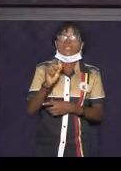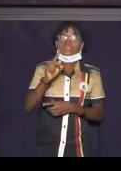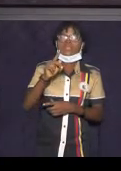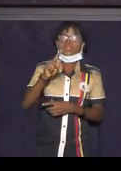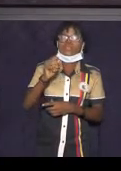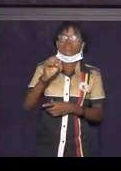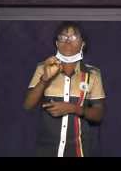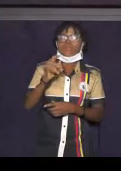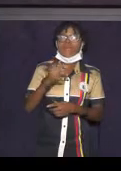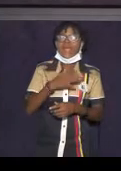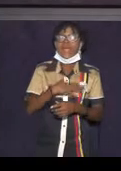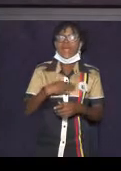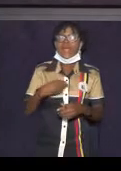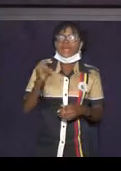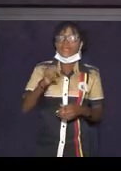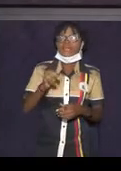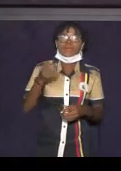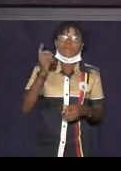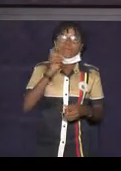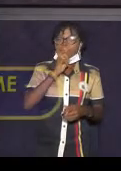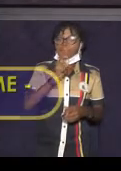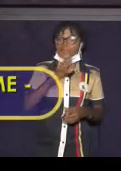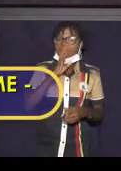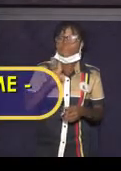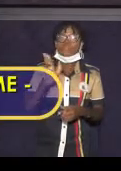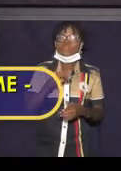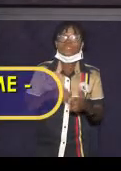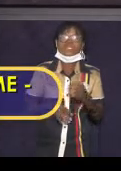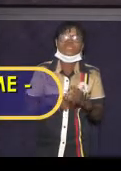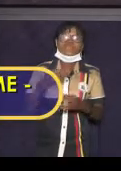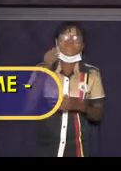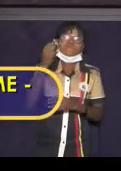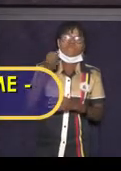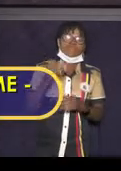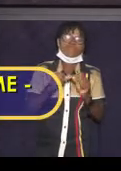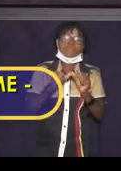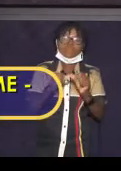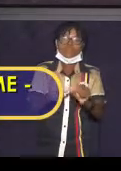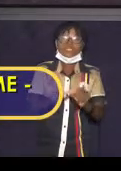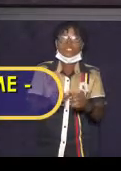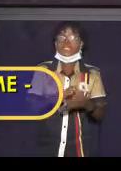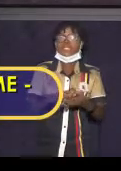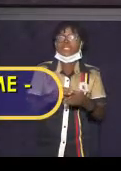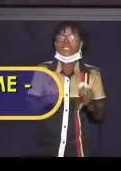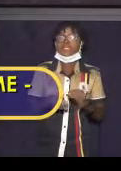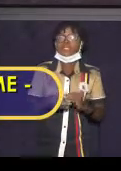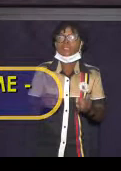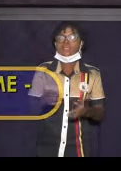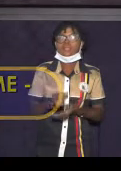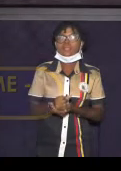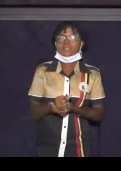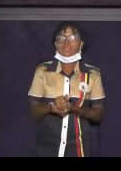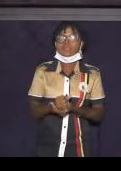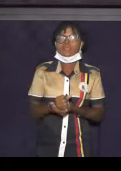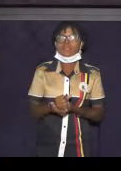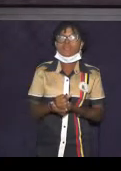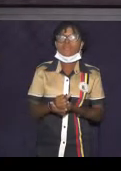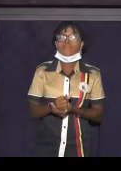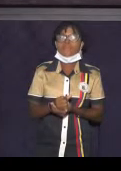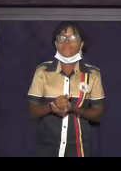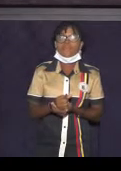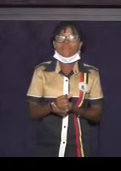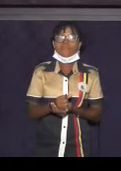be expressed in the future continuous tense. The future continuous tense.